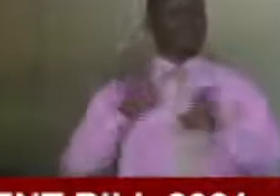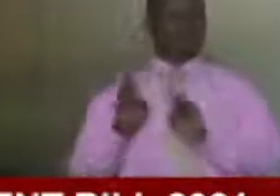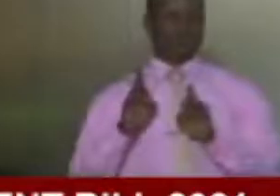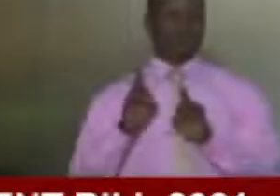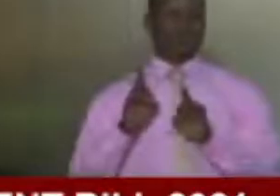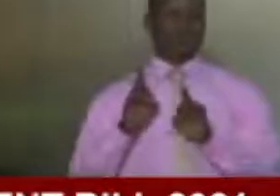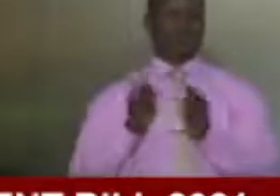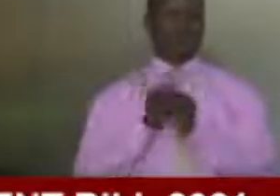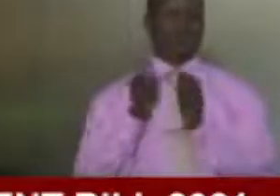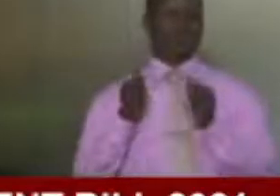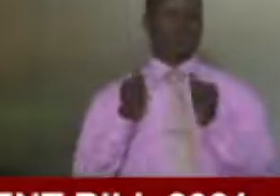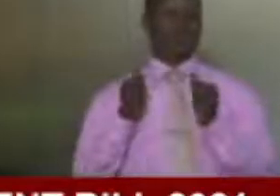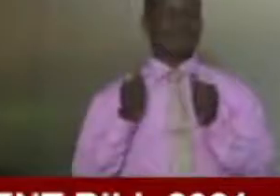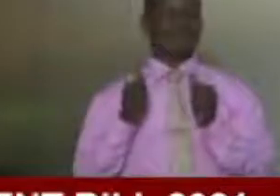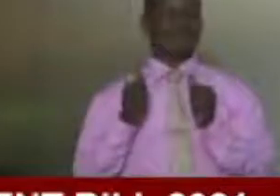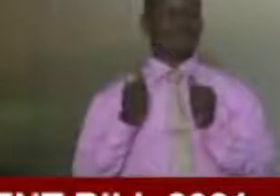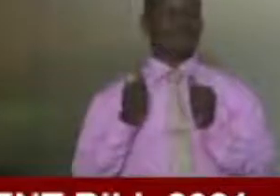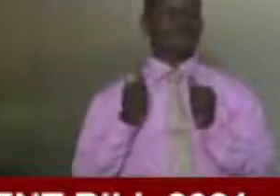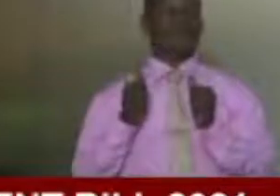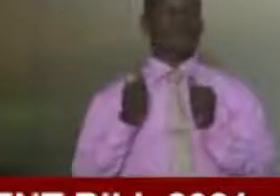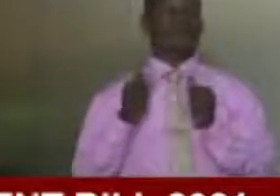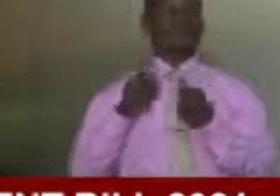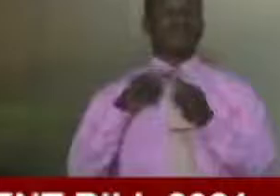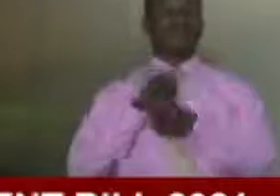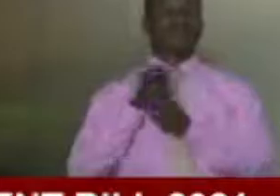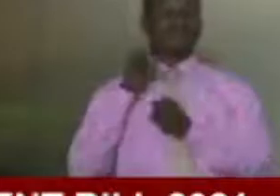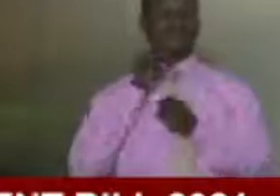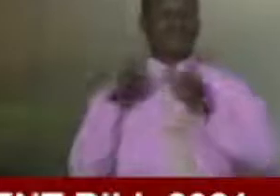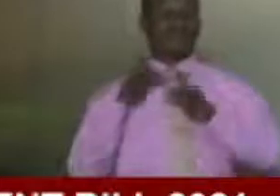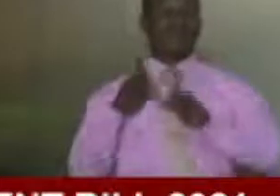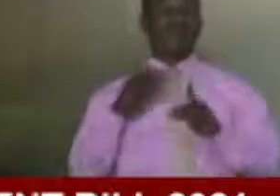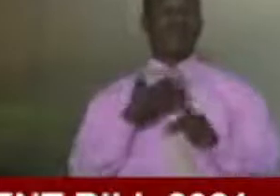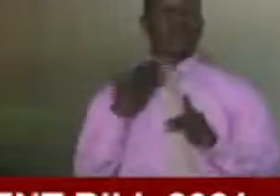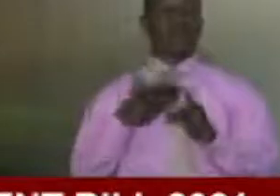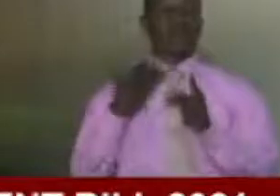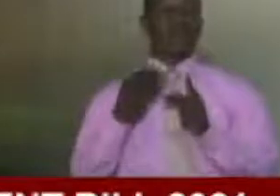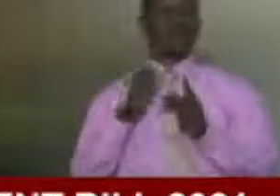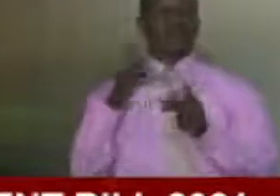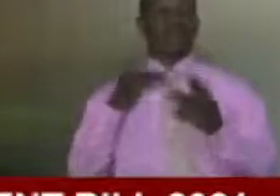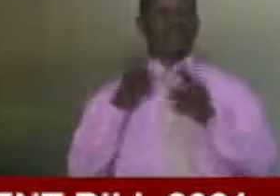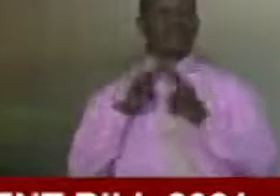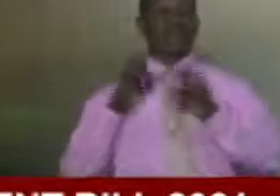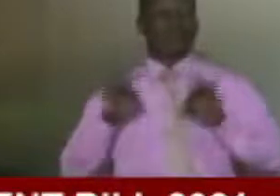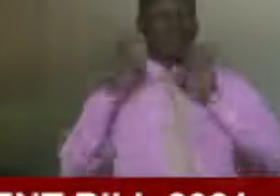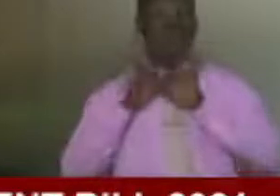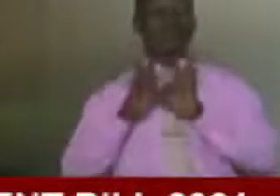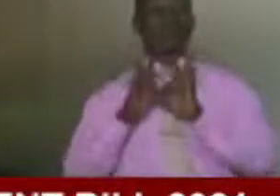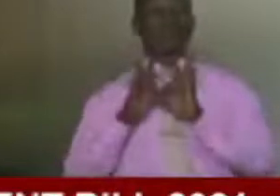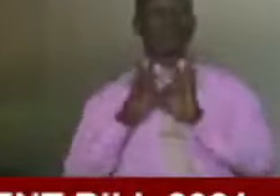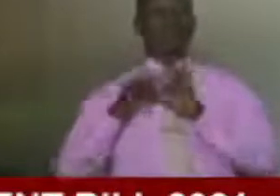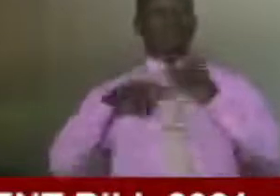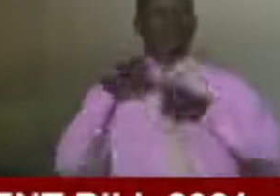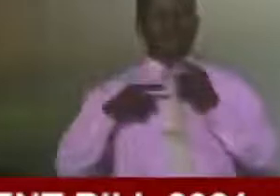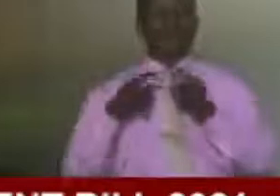is carry the voices of the Nigerian people and of the utmost importance, and at the shortest possible time, go through